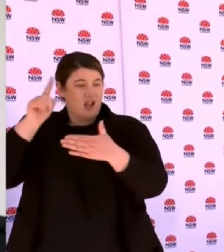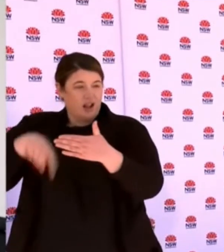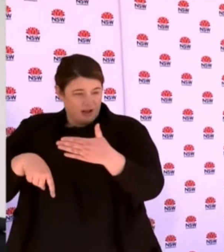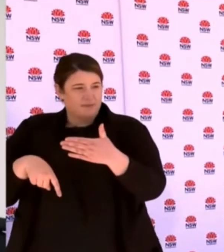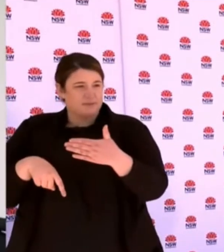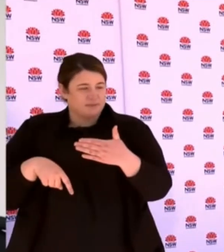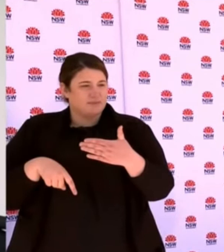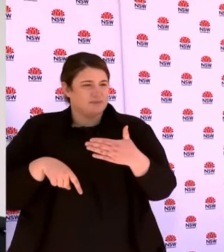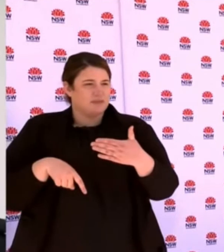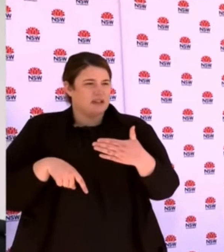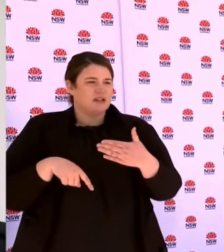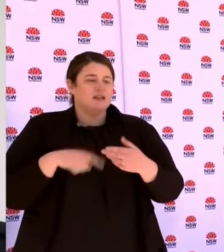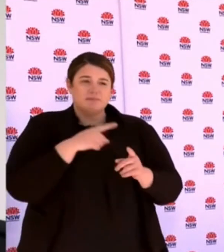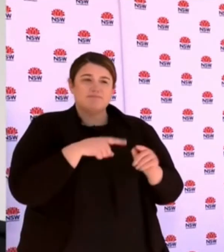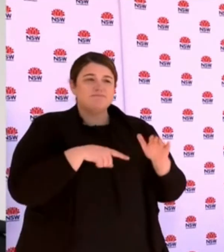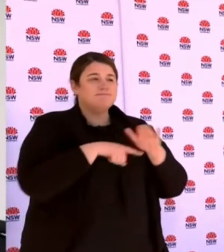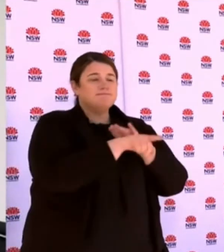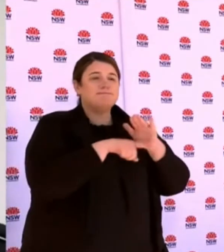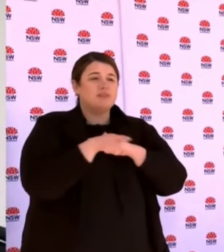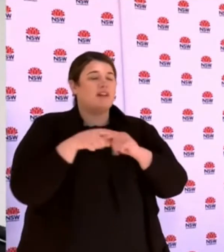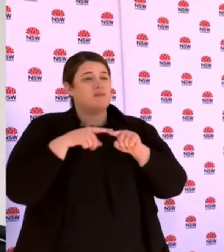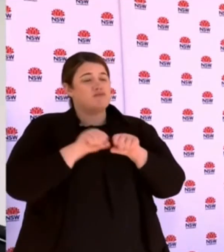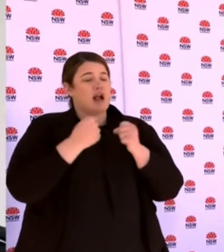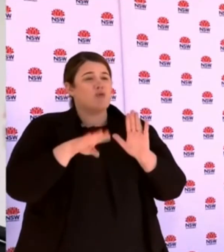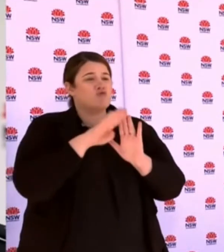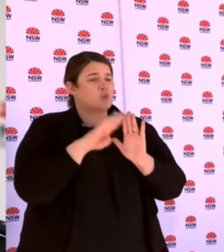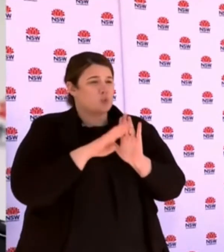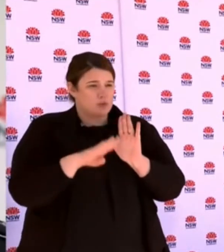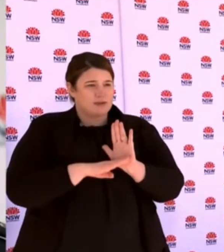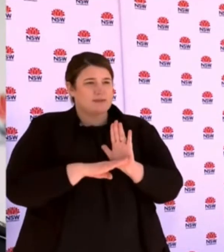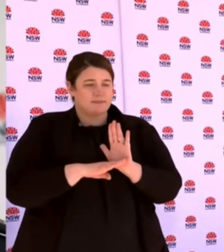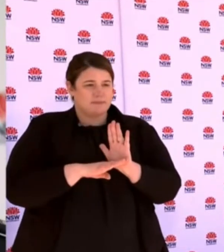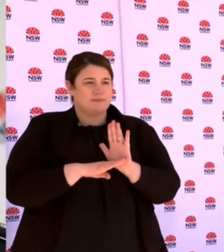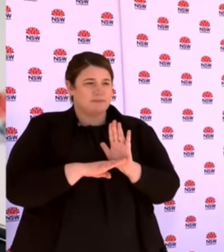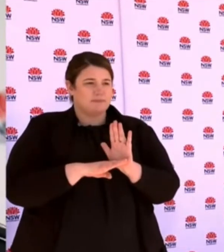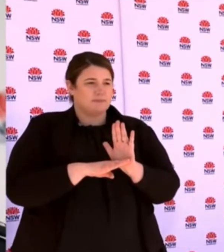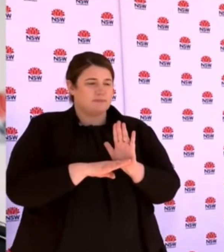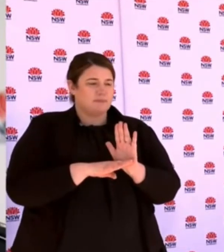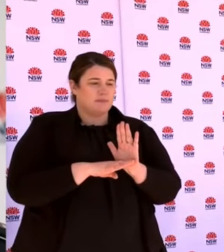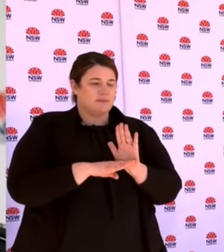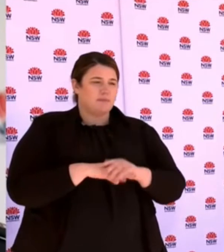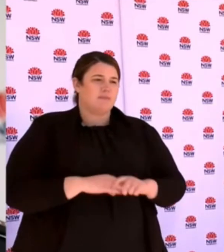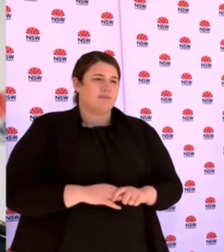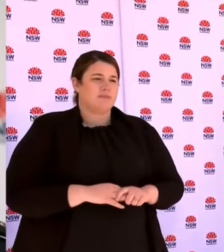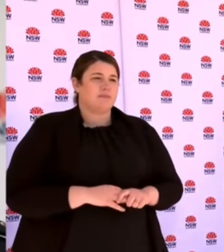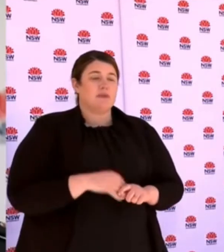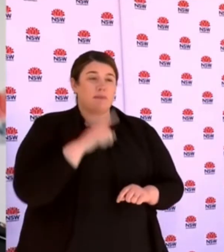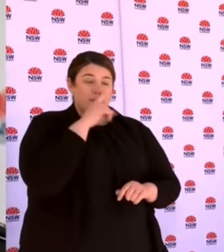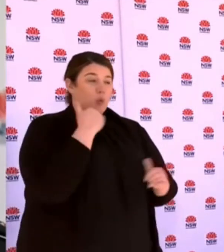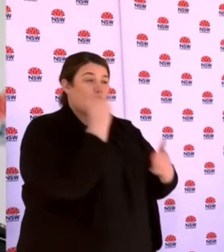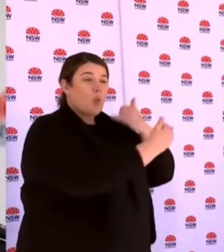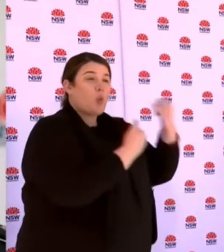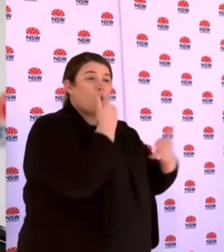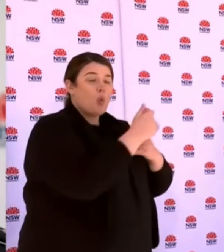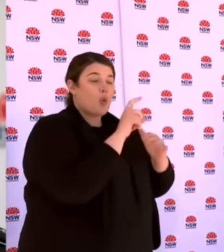infringement notices issued to people for going outside the public health order. Of notice is that the reports to Crime